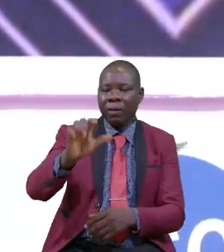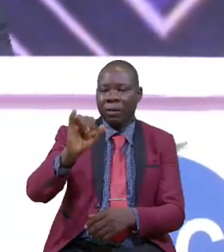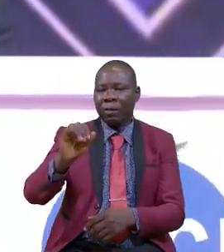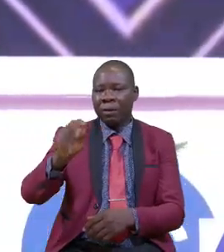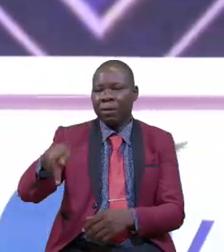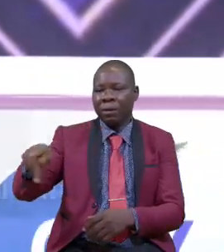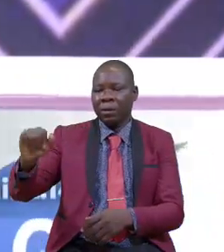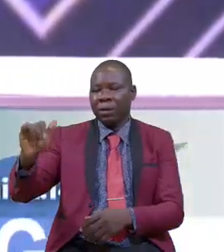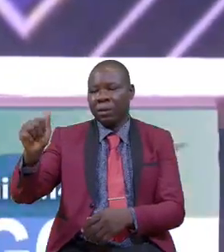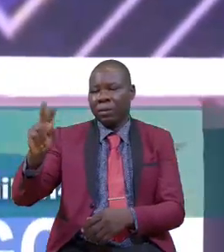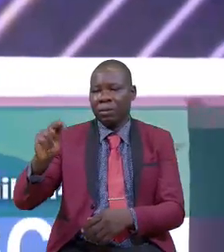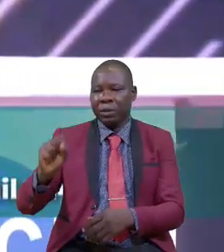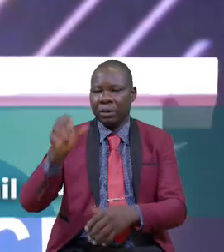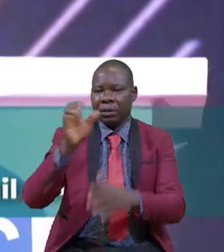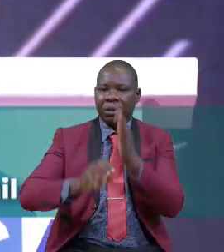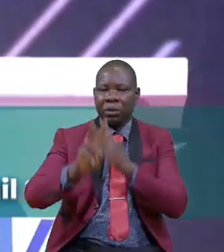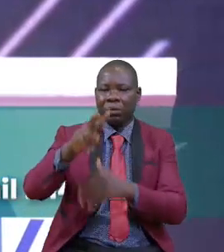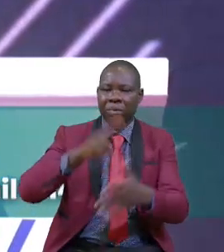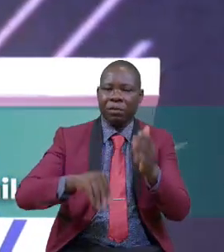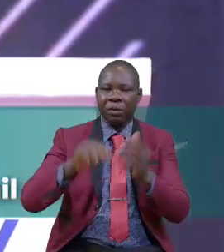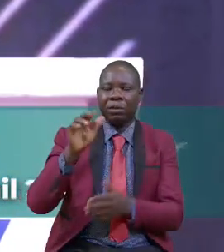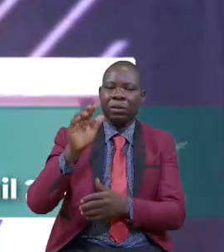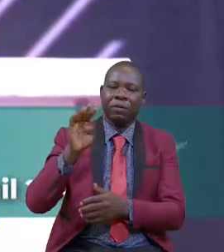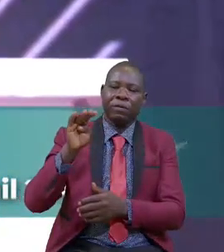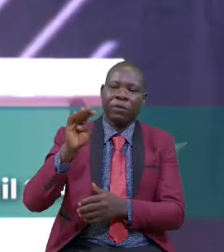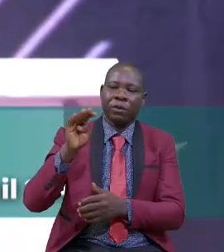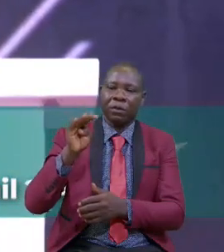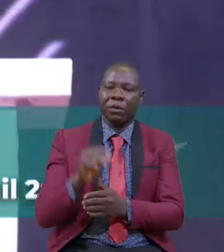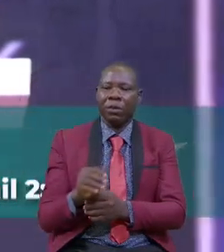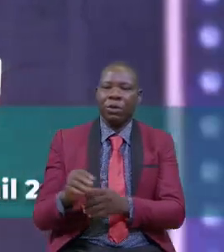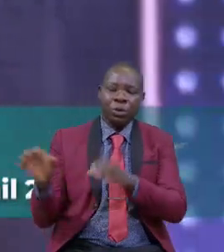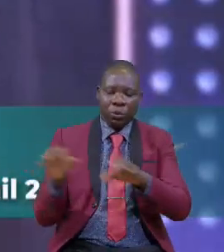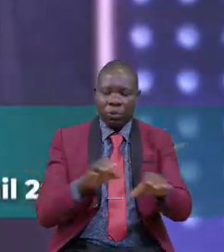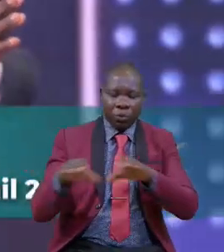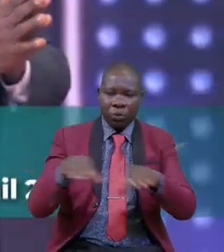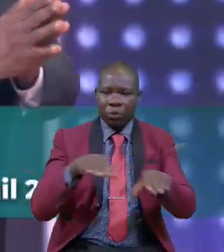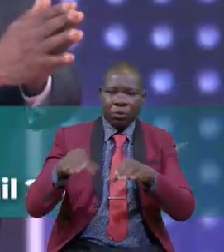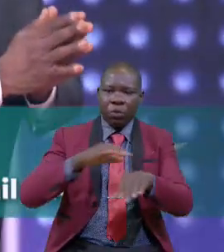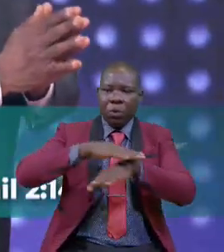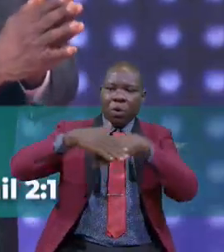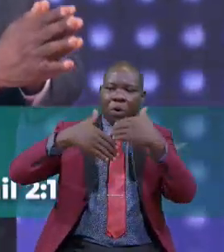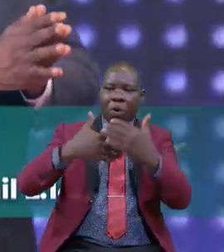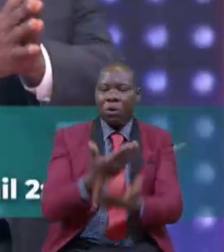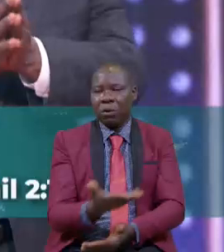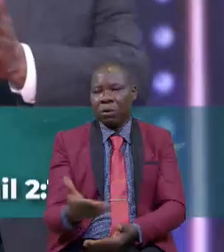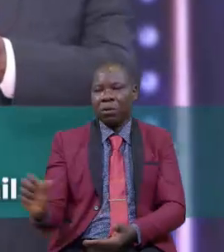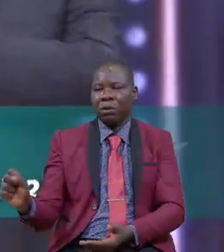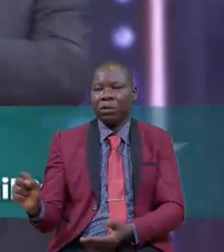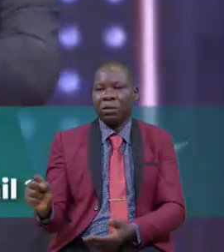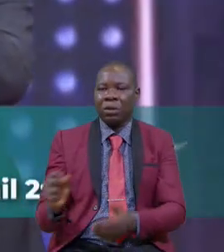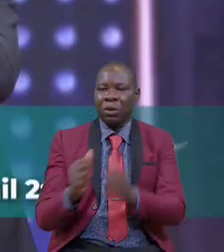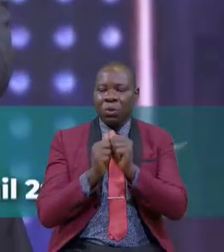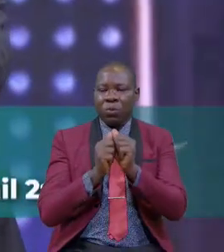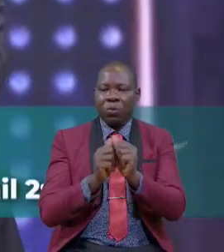2, verse 14. Do all things without